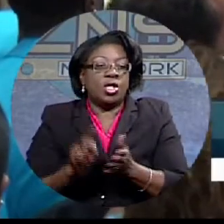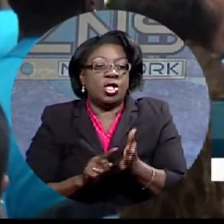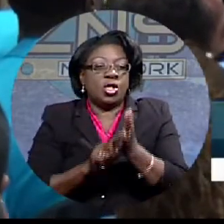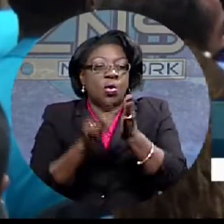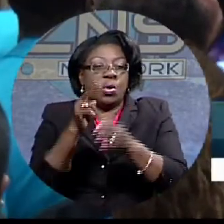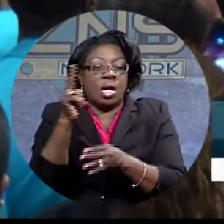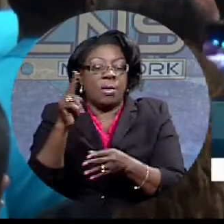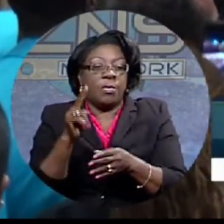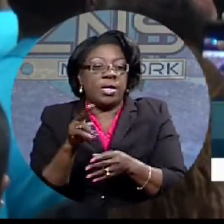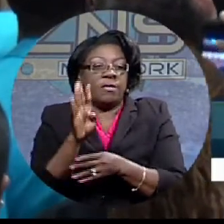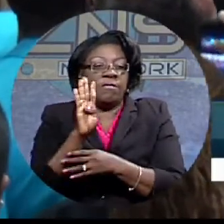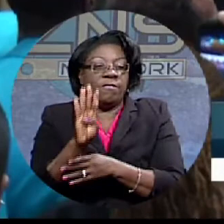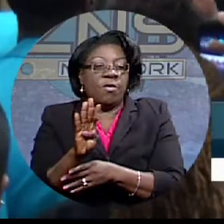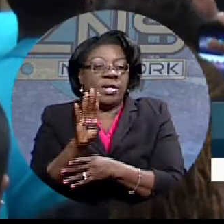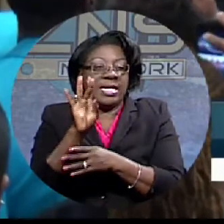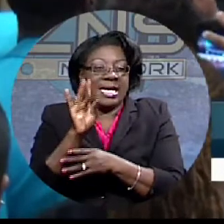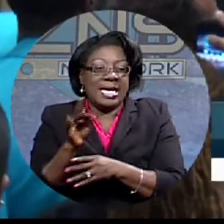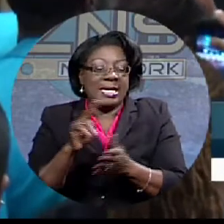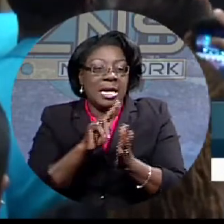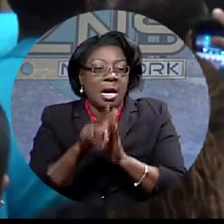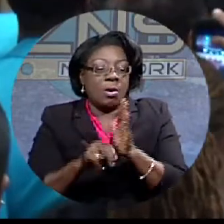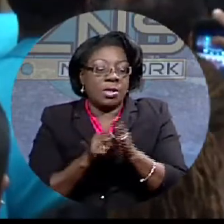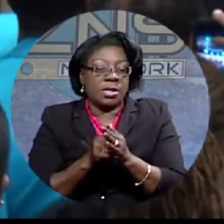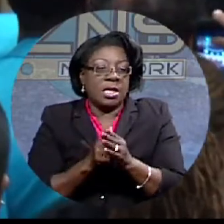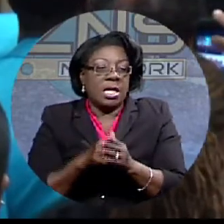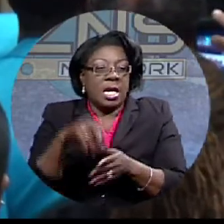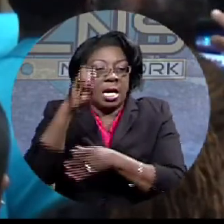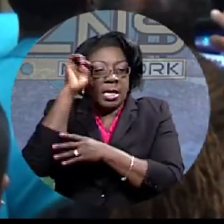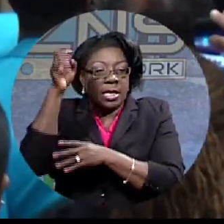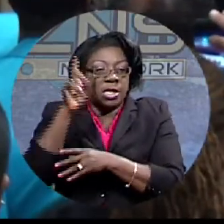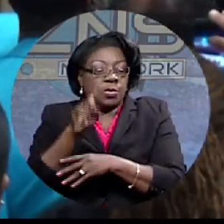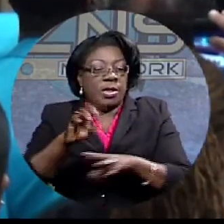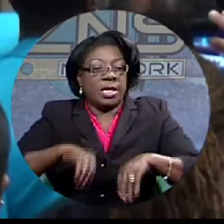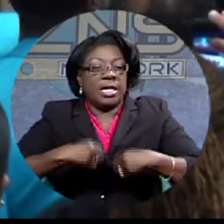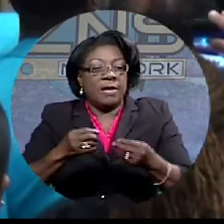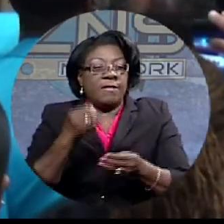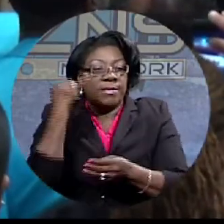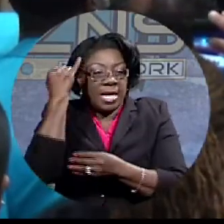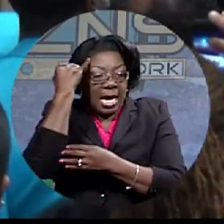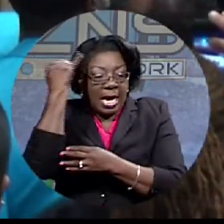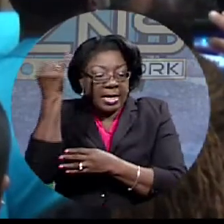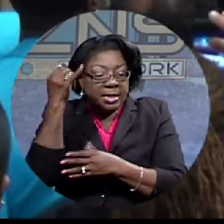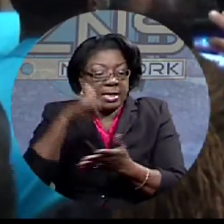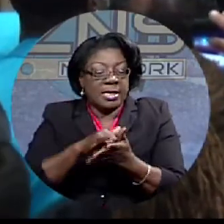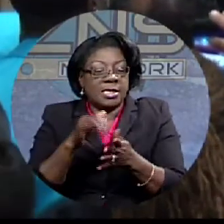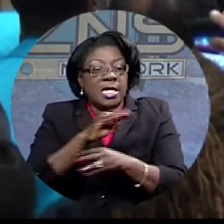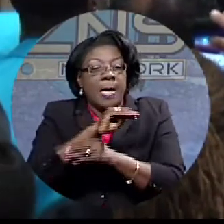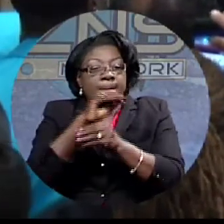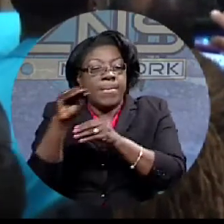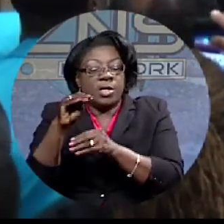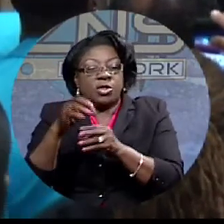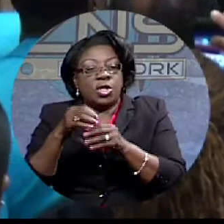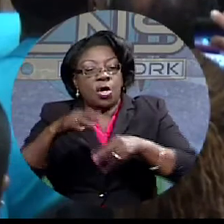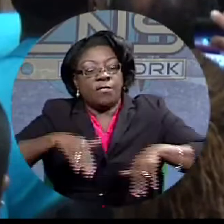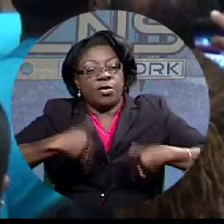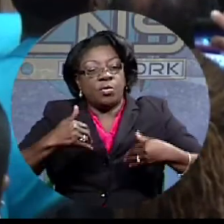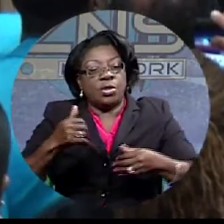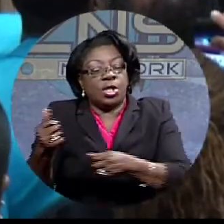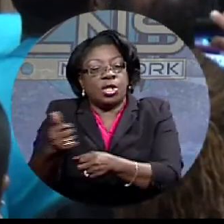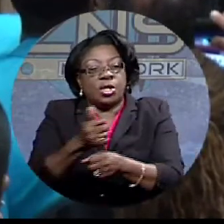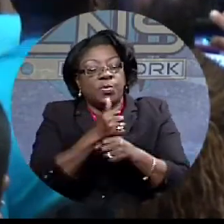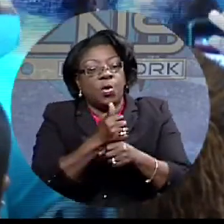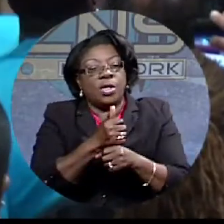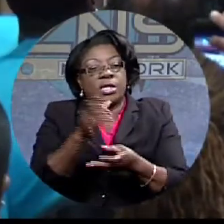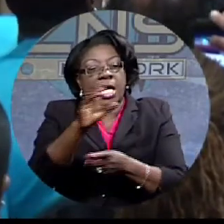within 48 hours. And he is the one that gave me the idea that this Ministry of Youth, Sports,